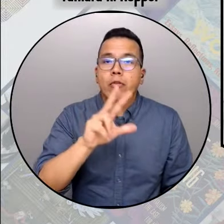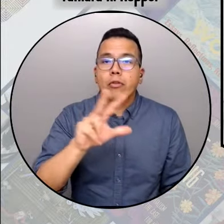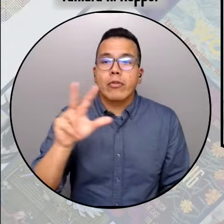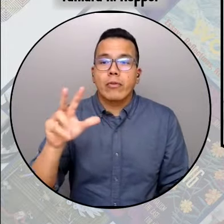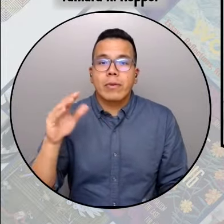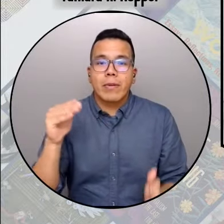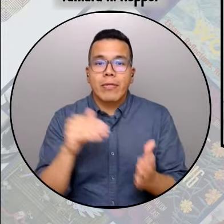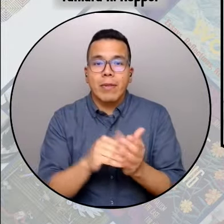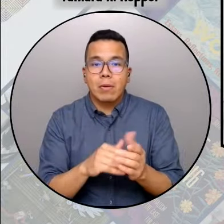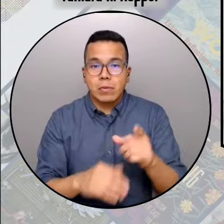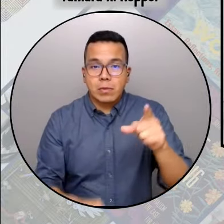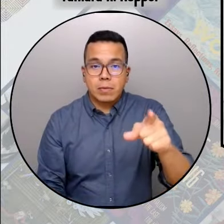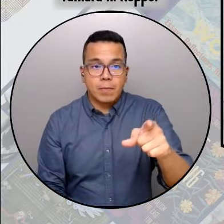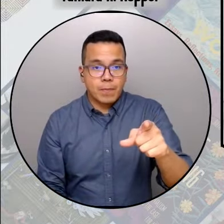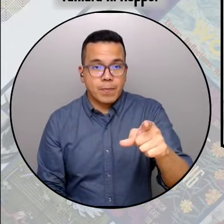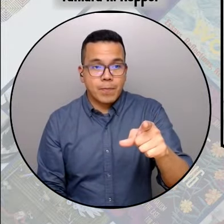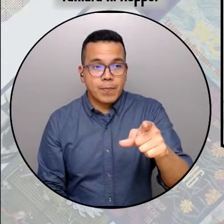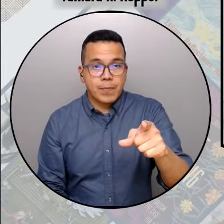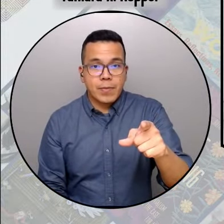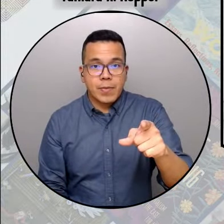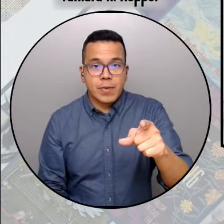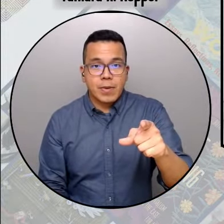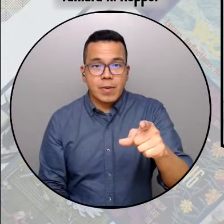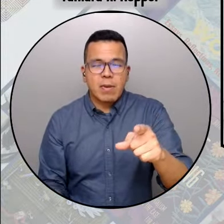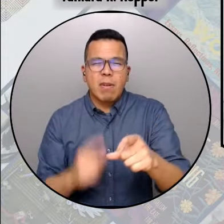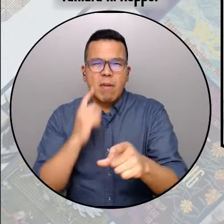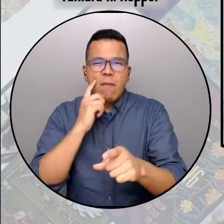right, in the fiscal year overall.